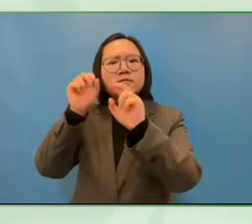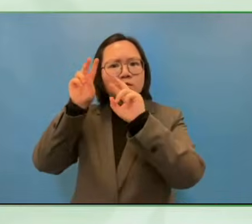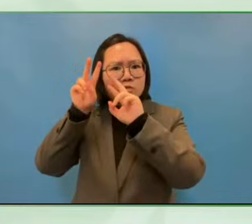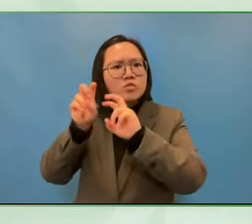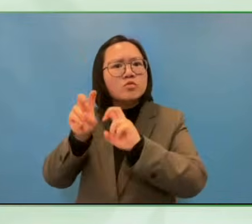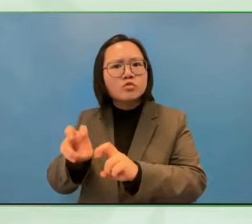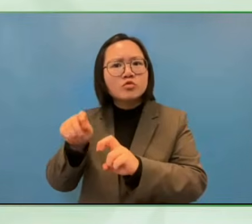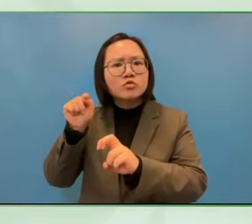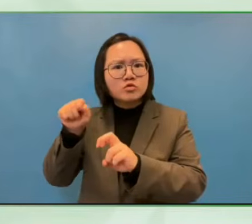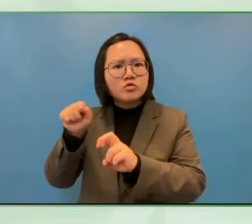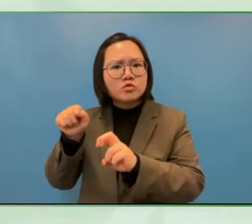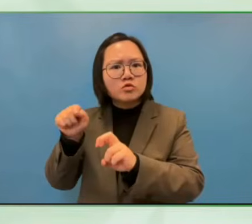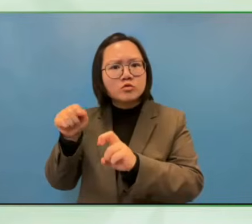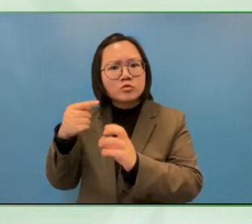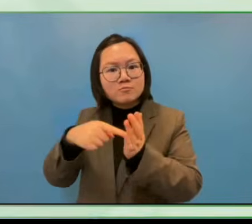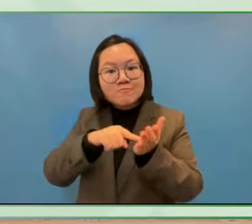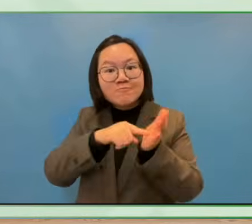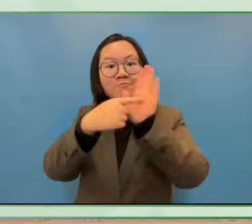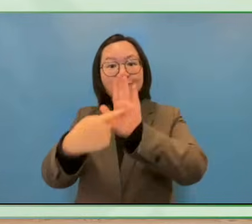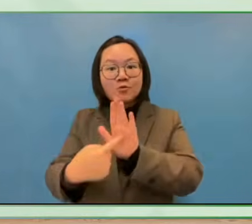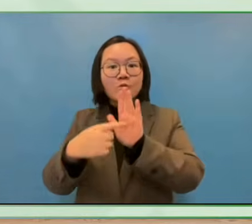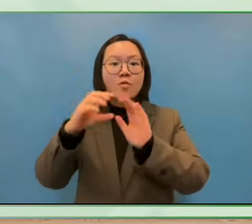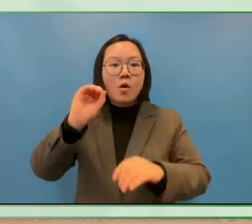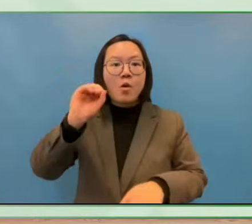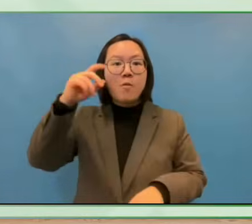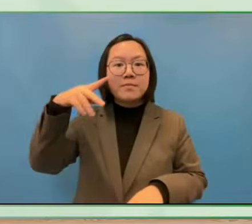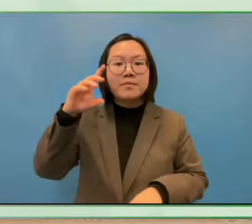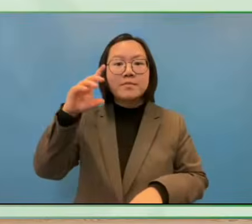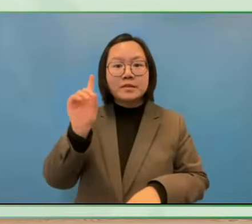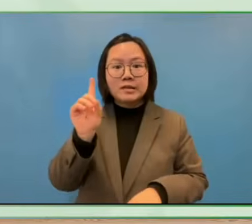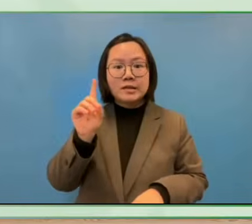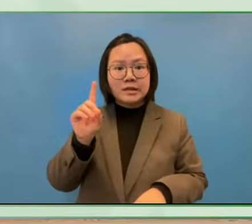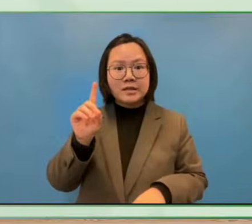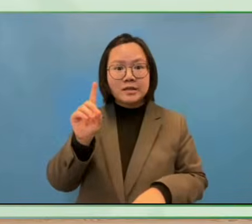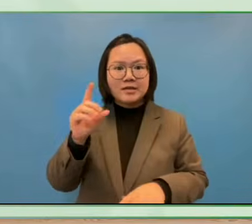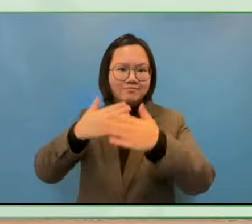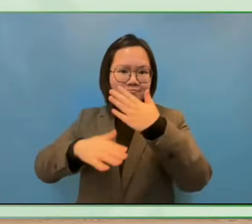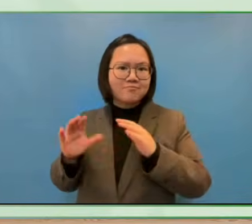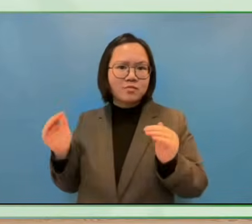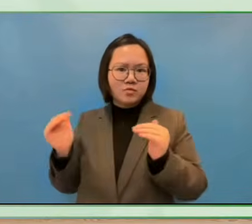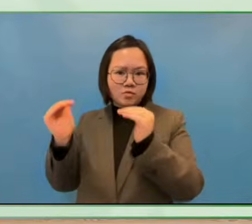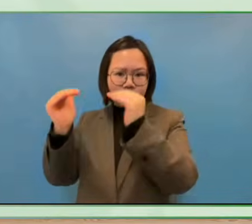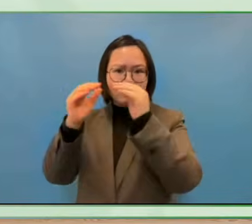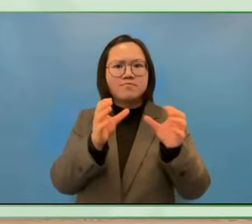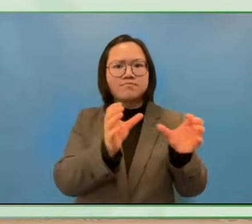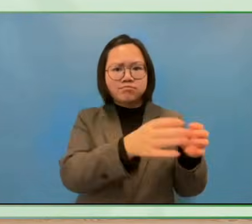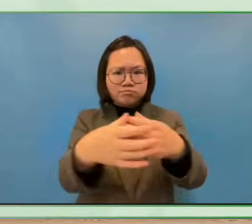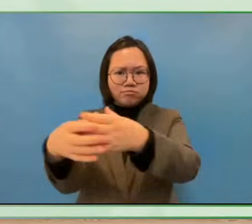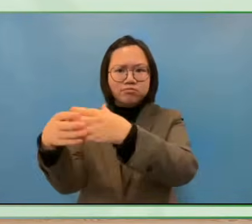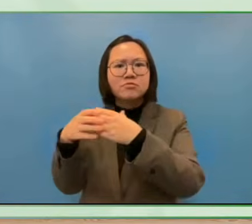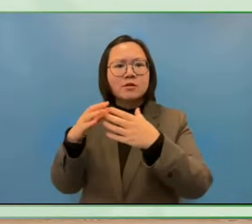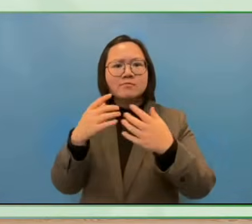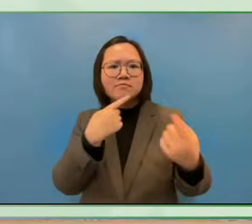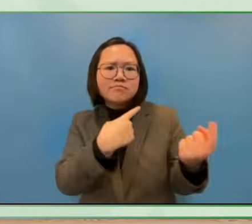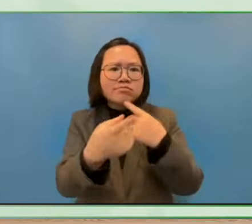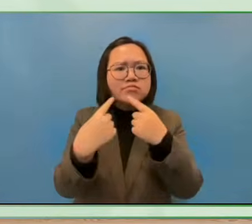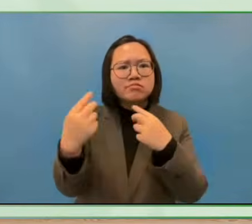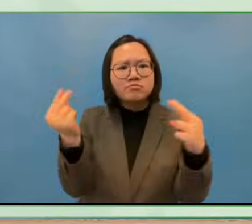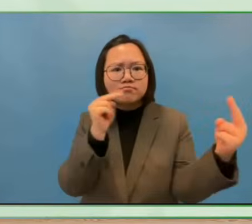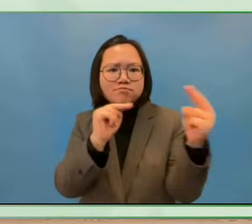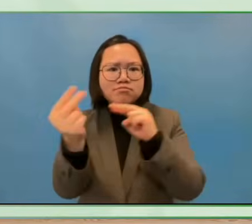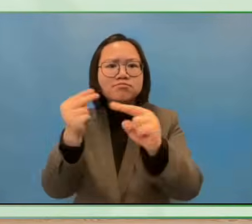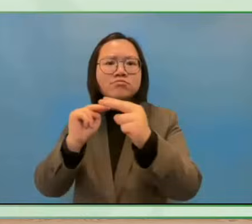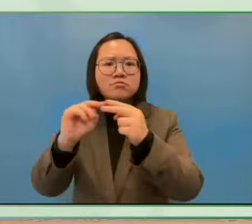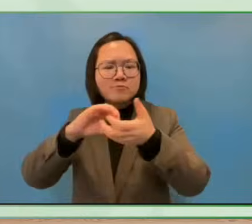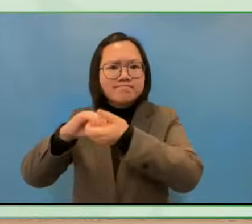Yeah, thank you, Michael, for this introduction. Before I'm also introducing our research, let's start with